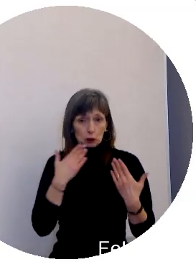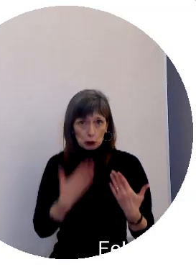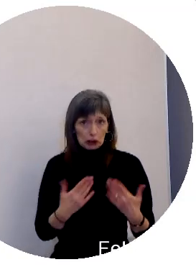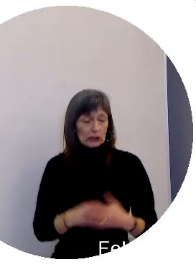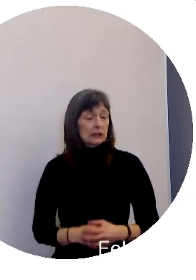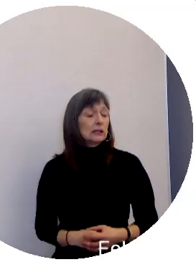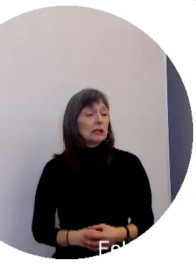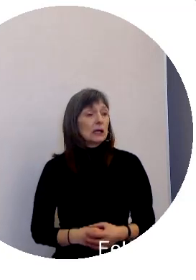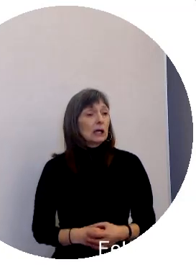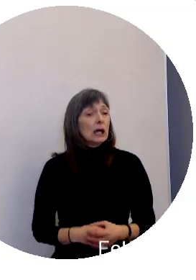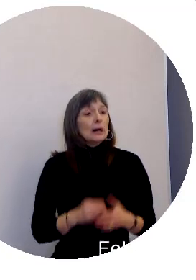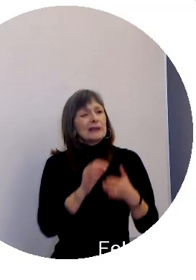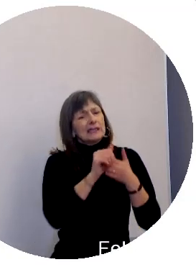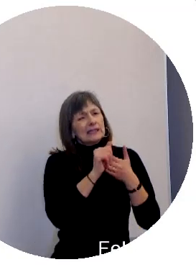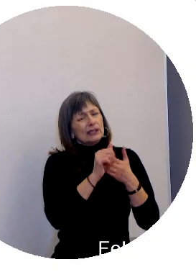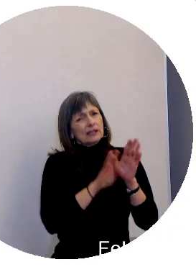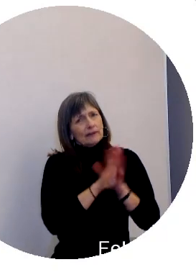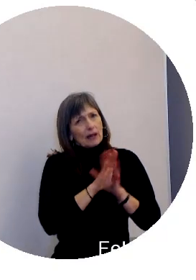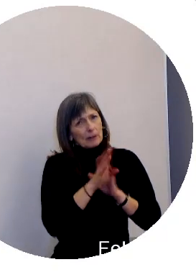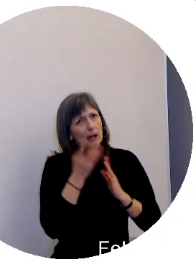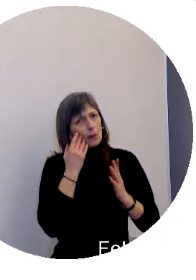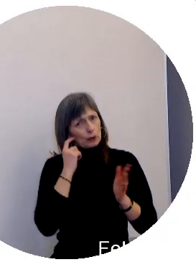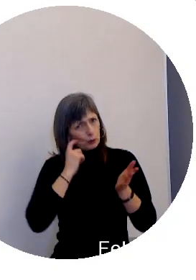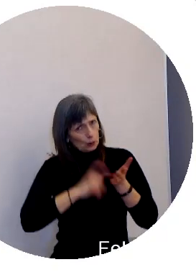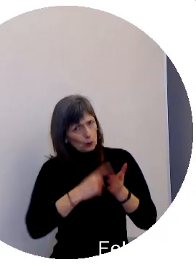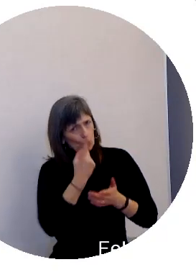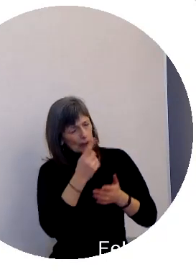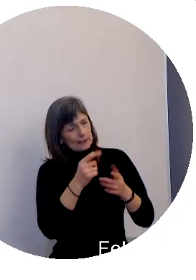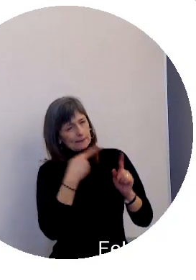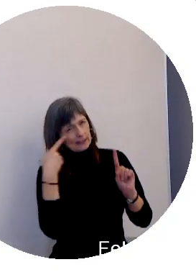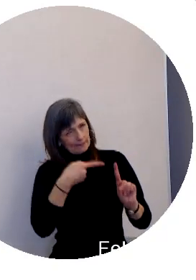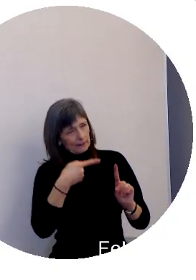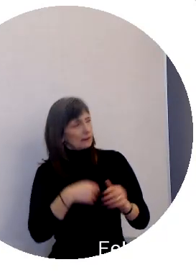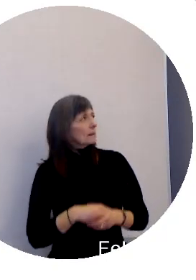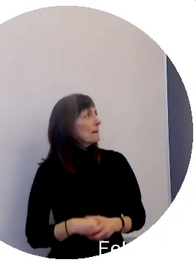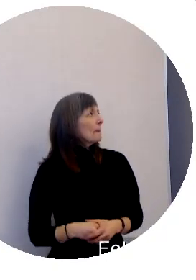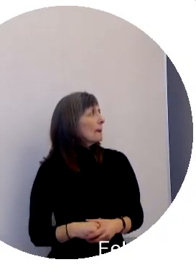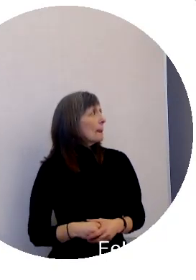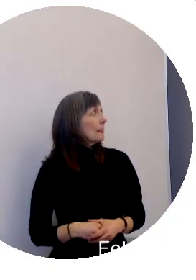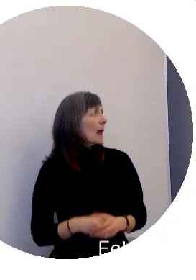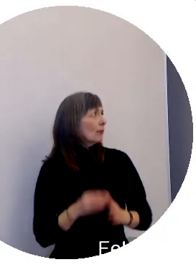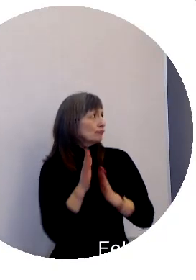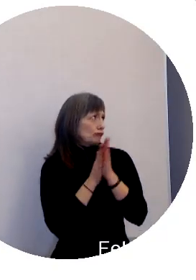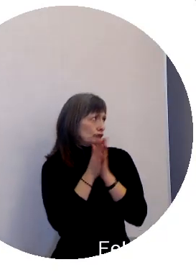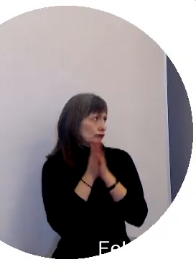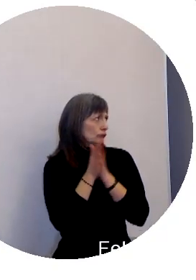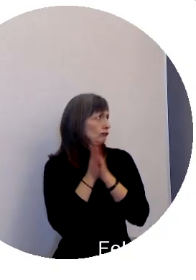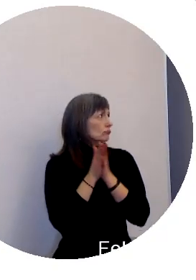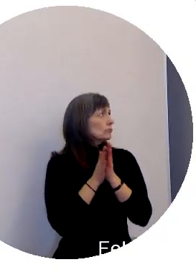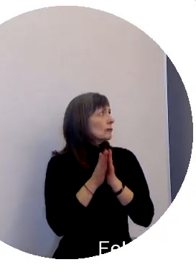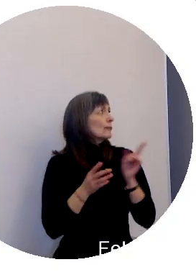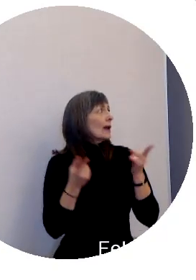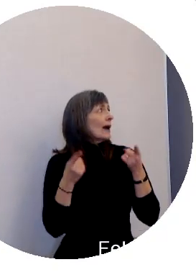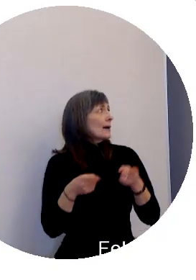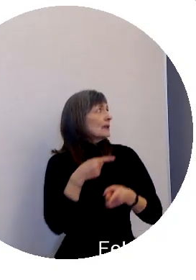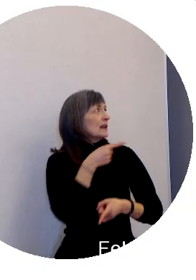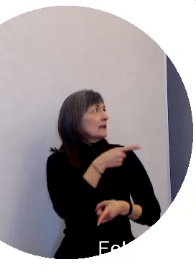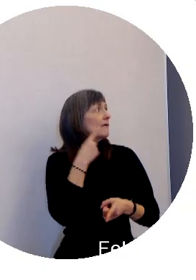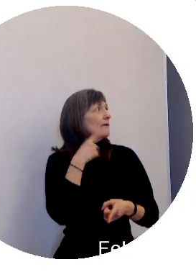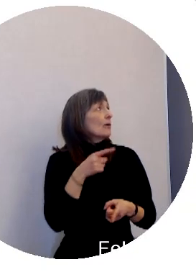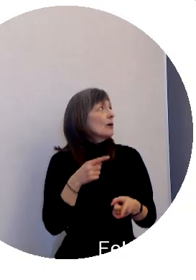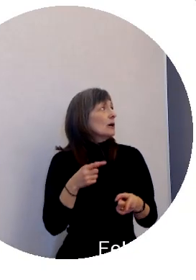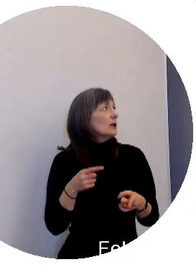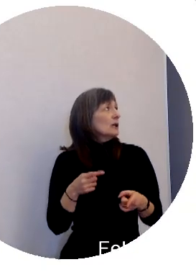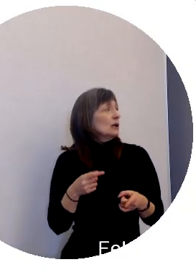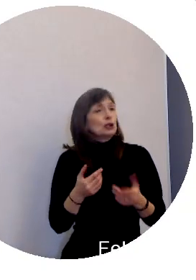I would like, under leadership development, just to highlight this particular one. We've been really enthused with what's happening with respect